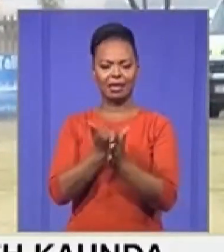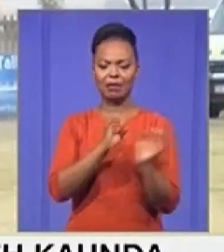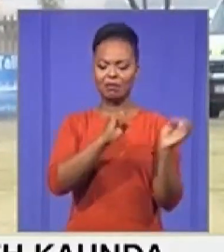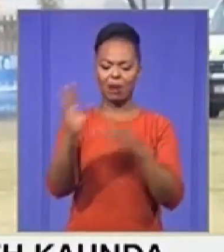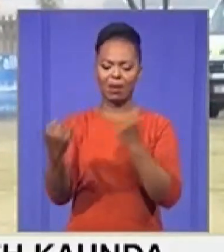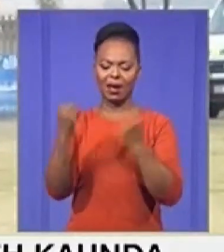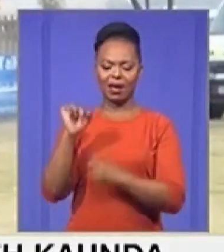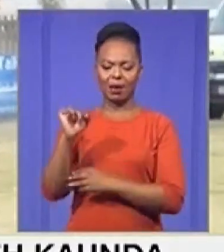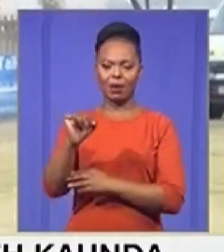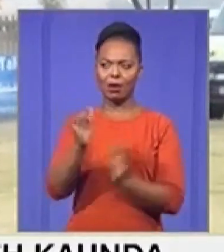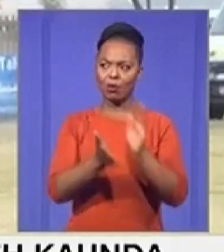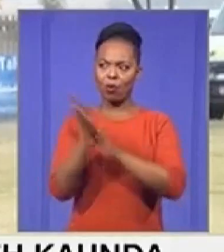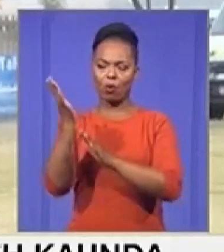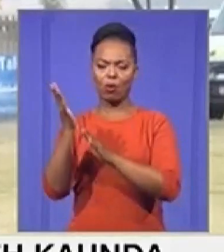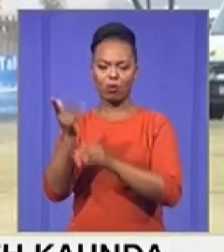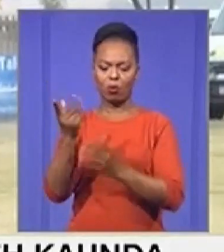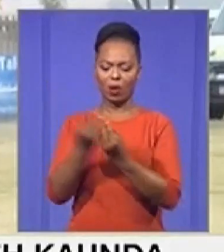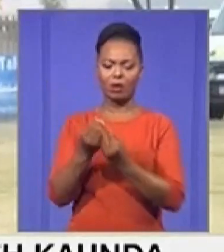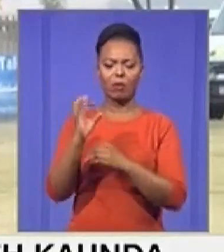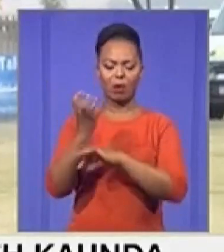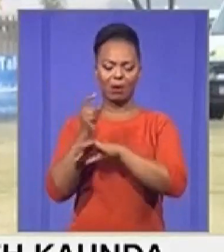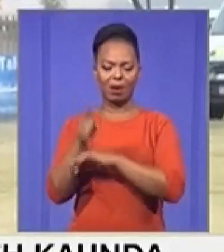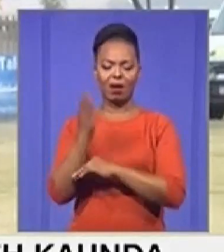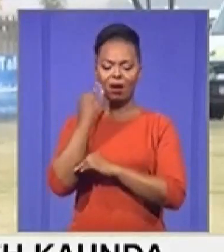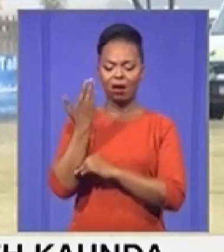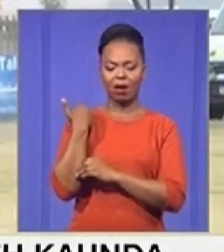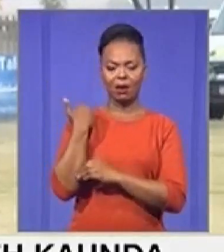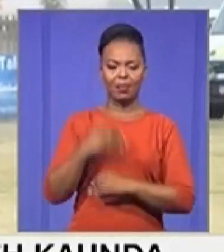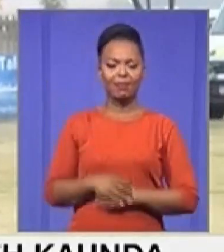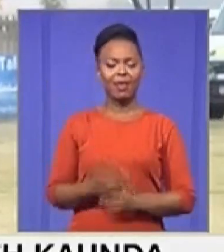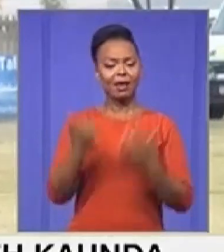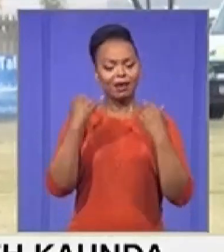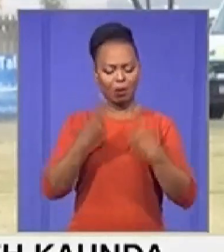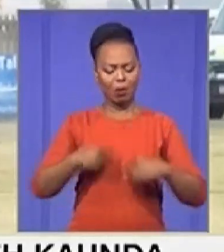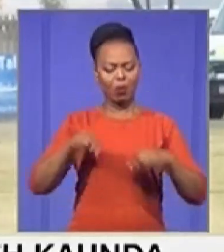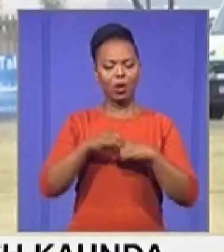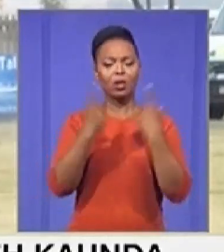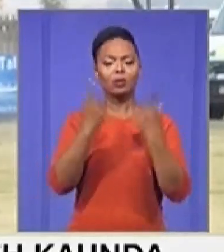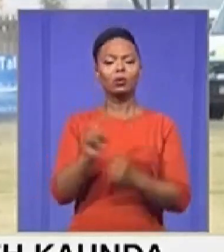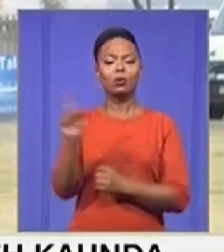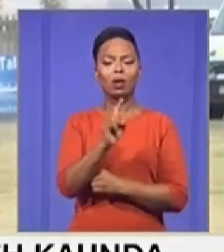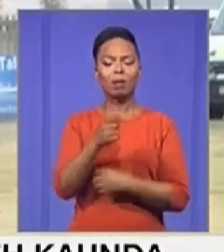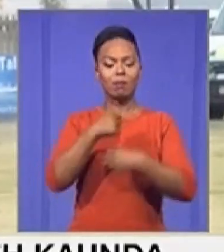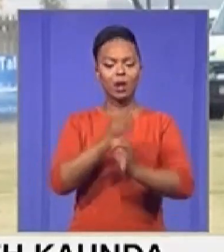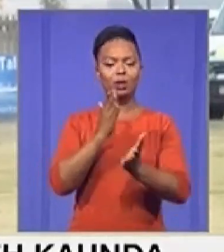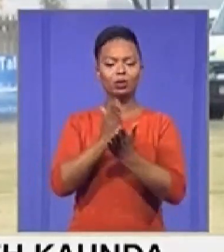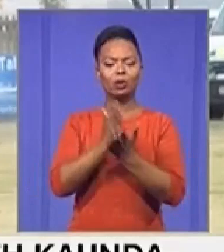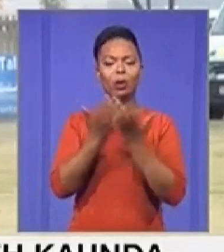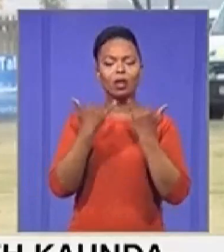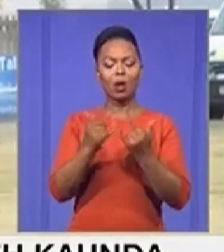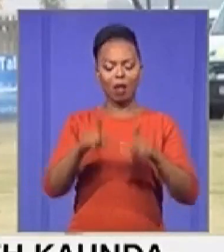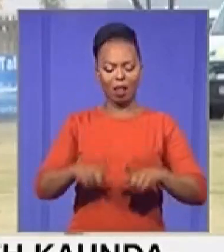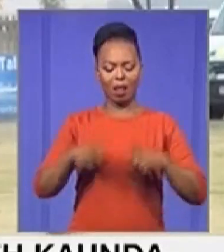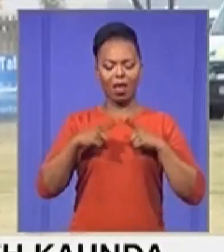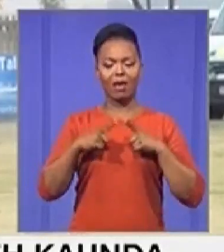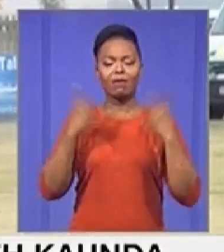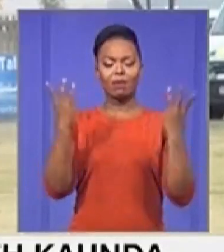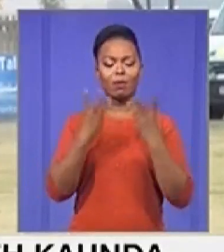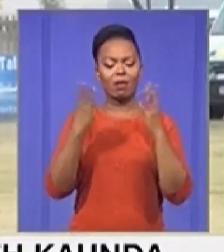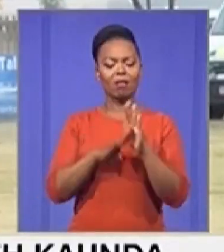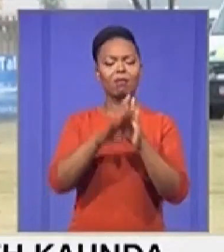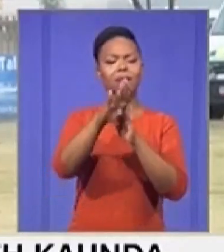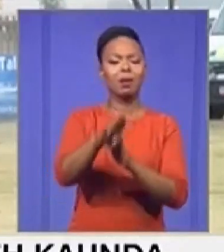re gopotsa gore ha re setse re rulaganya gore ha ra go dira yang gore re tokafatse maphelo a batho re be re tla ka